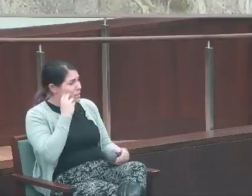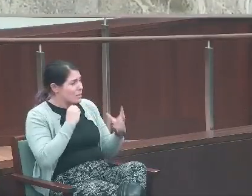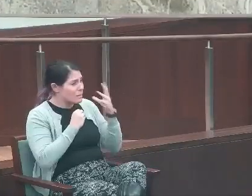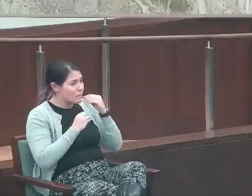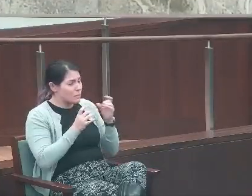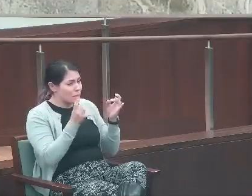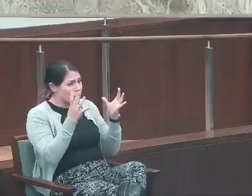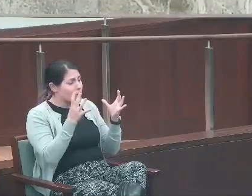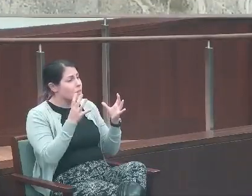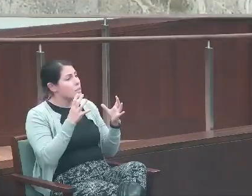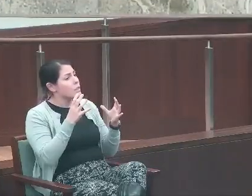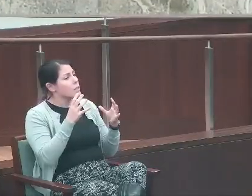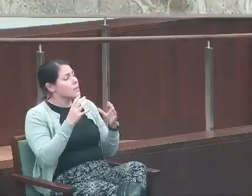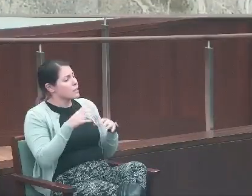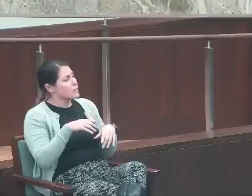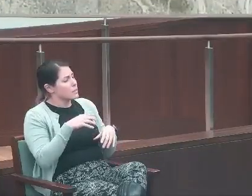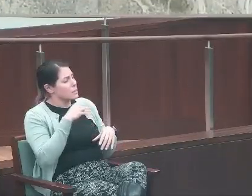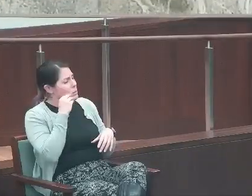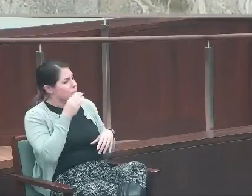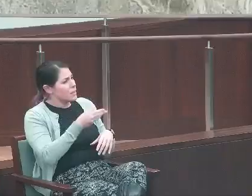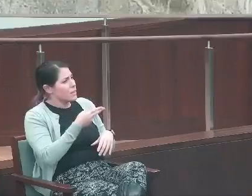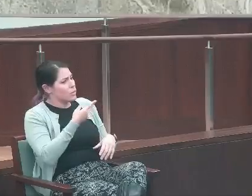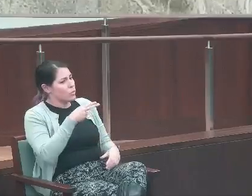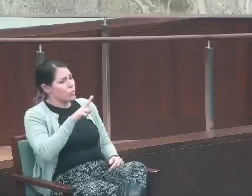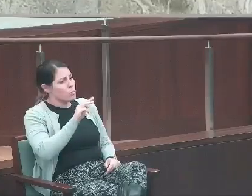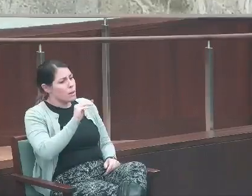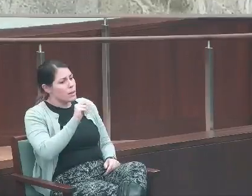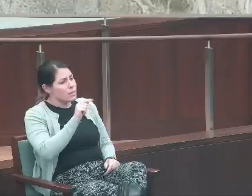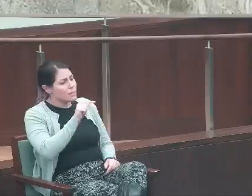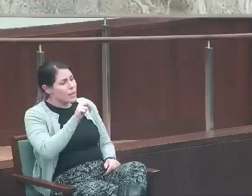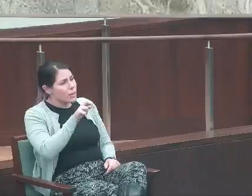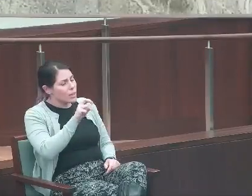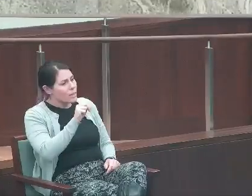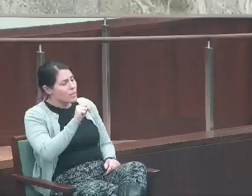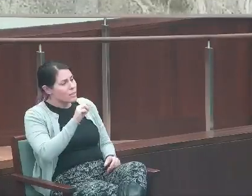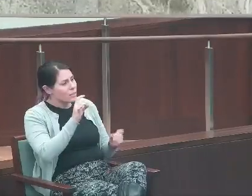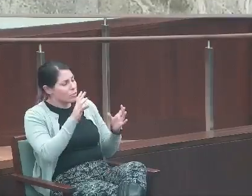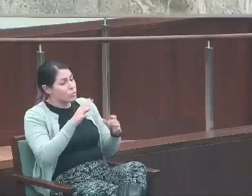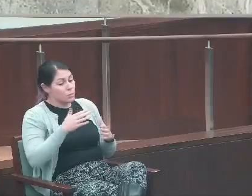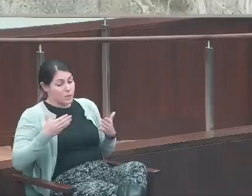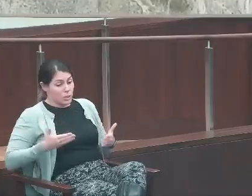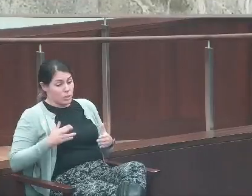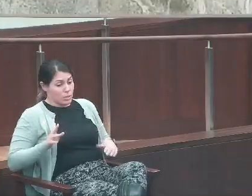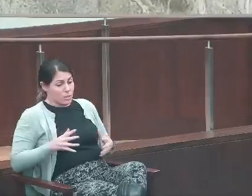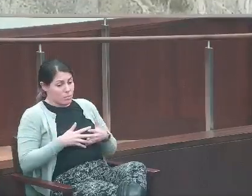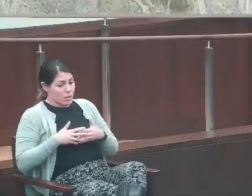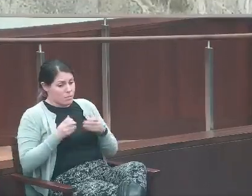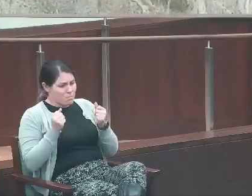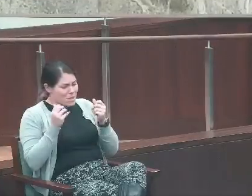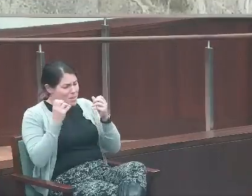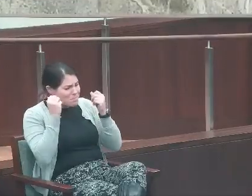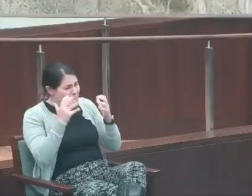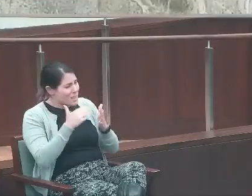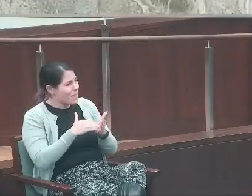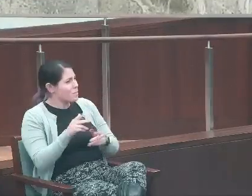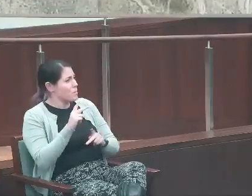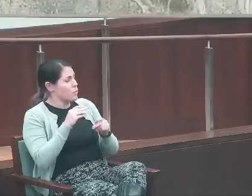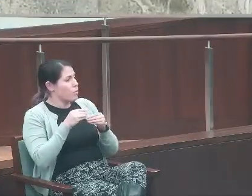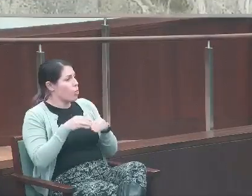catastrophe. Here at home, tens of thousands of people in our region have suddenly lost their jobs over the past few